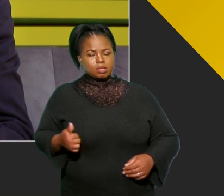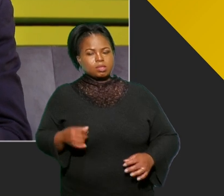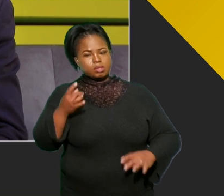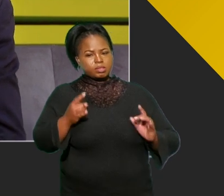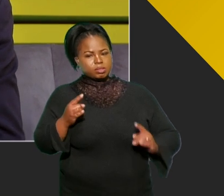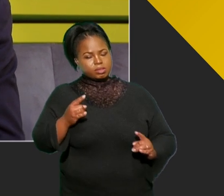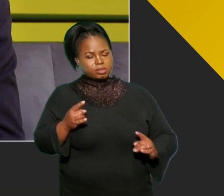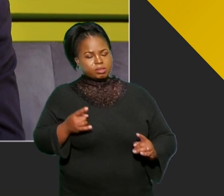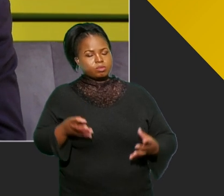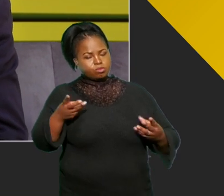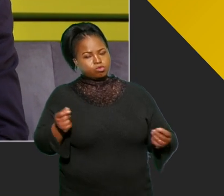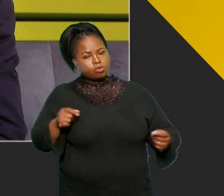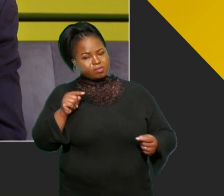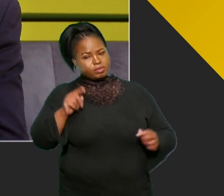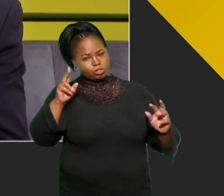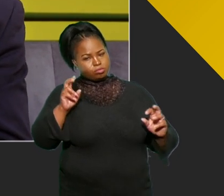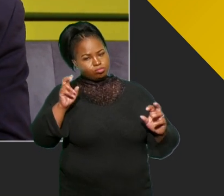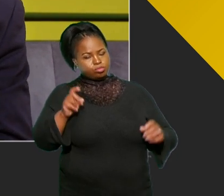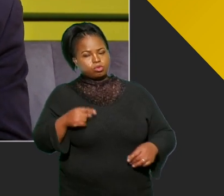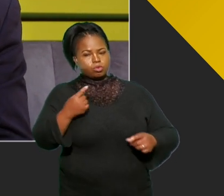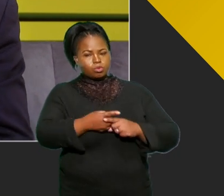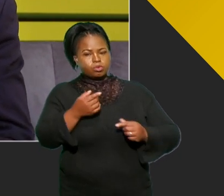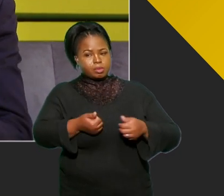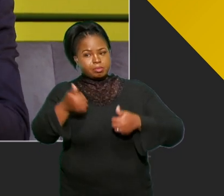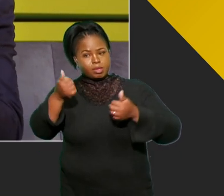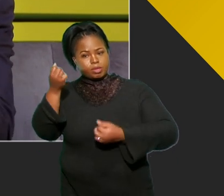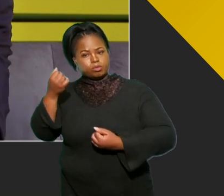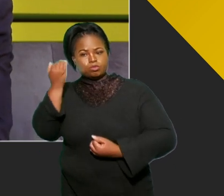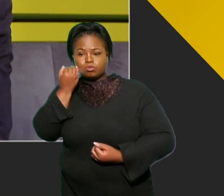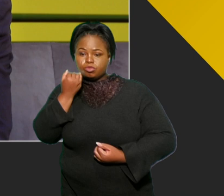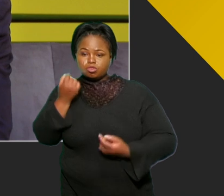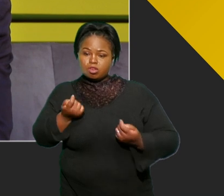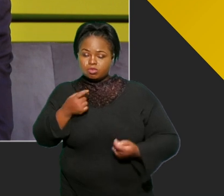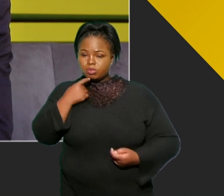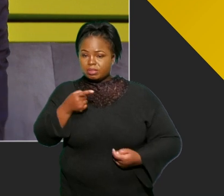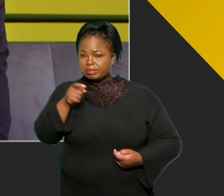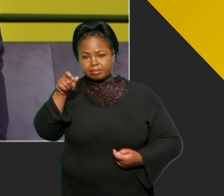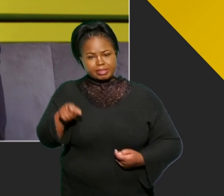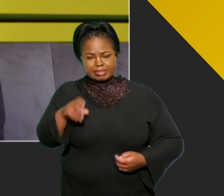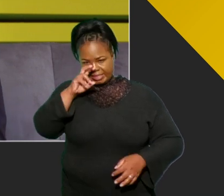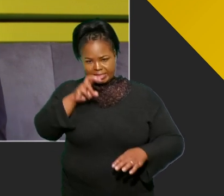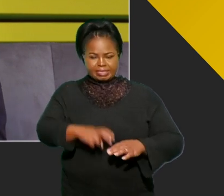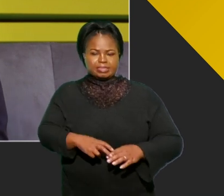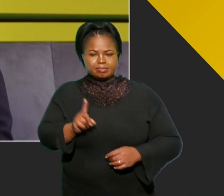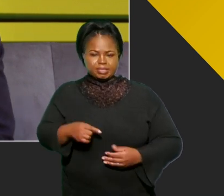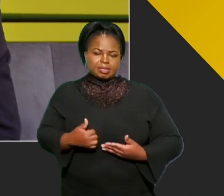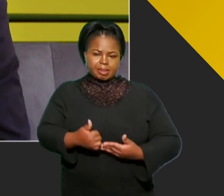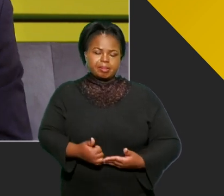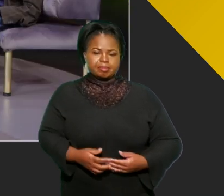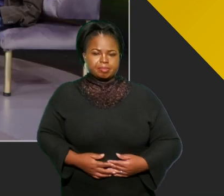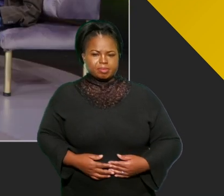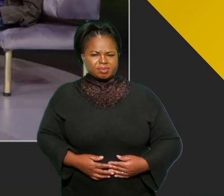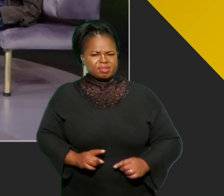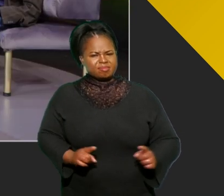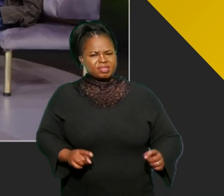the city will deal with that report they will take it back to the judge and say this particular person needs to be assisted by us. But